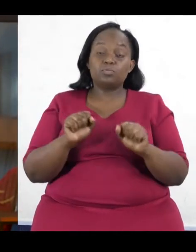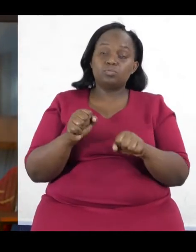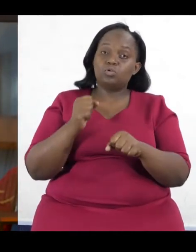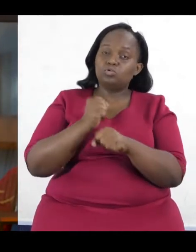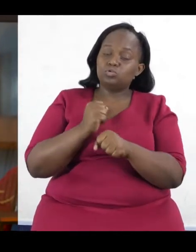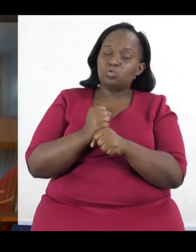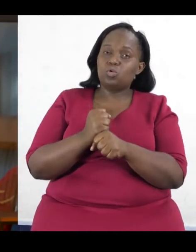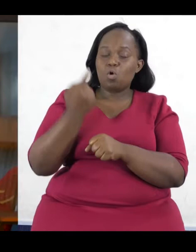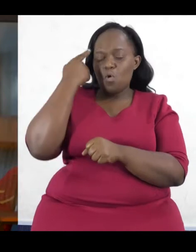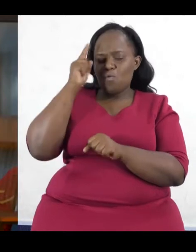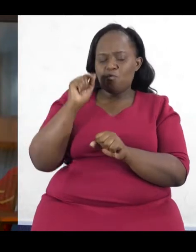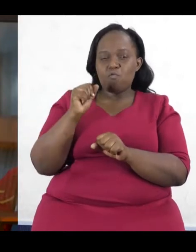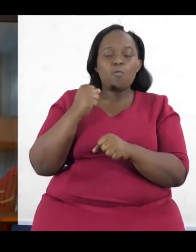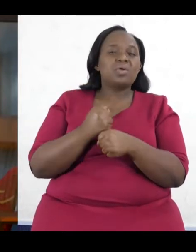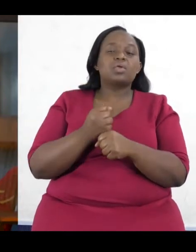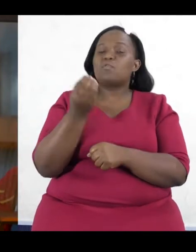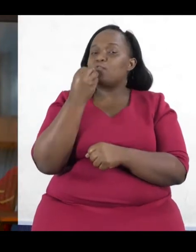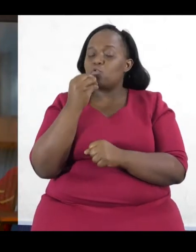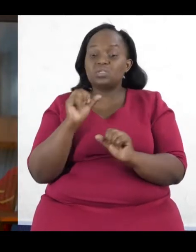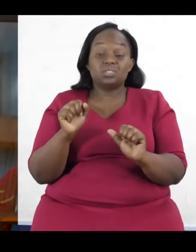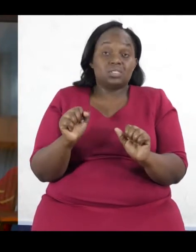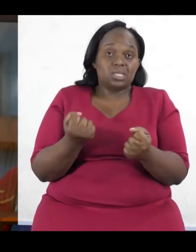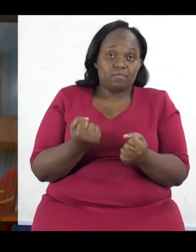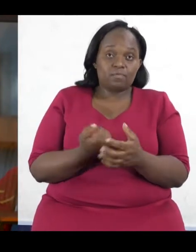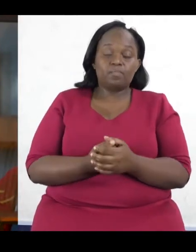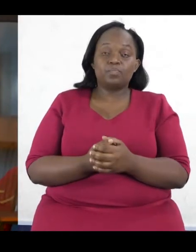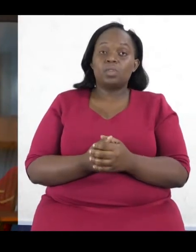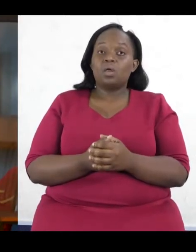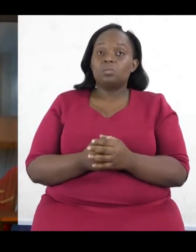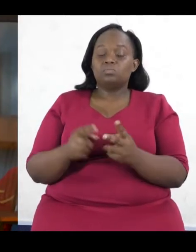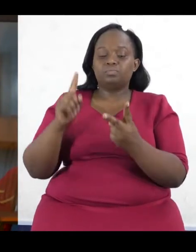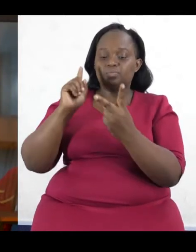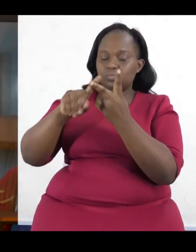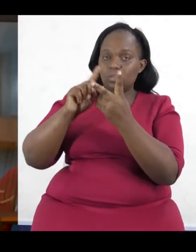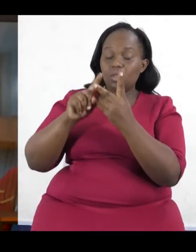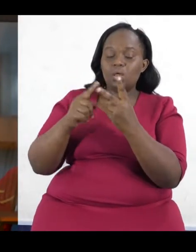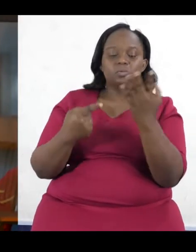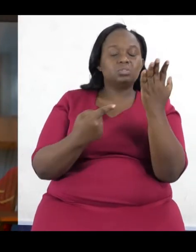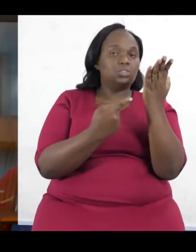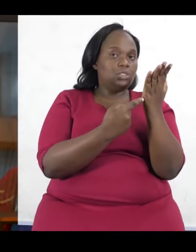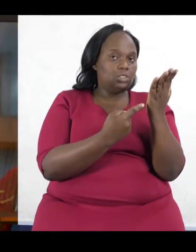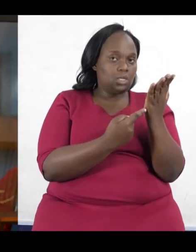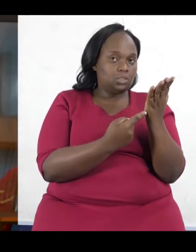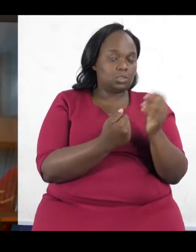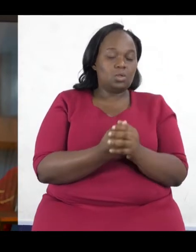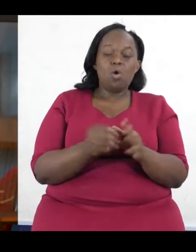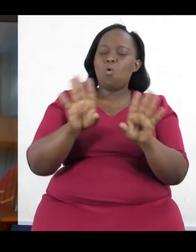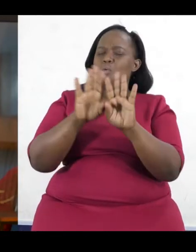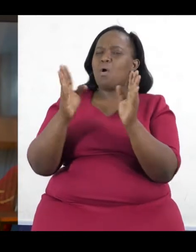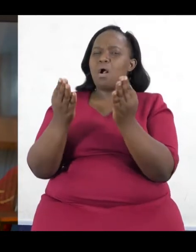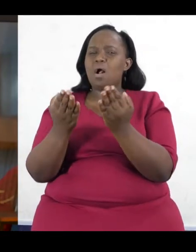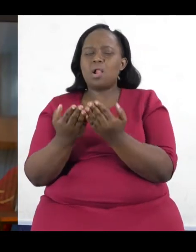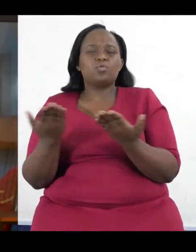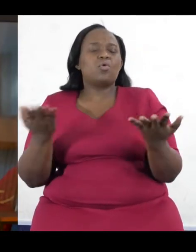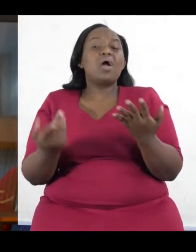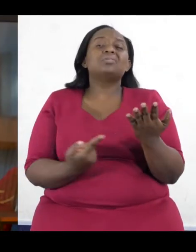actually to enhance food security is aspects to do with the digitalization. Yes, it's a world whereby